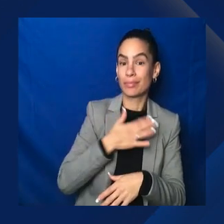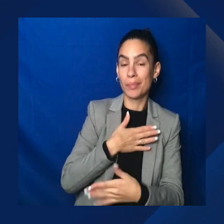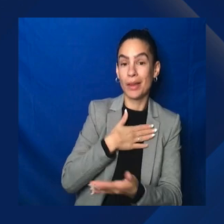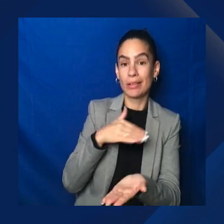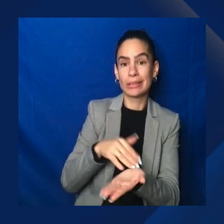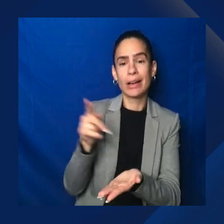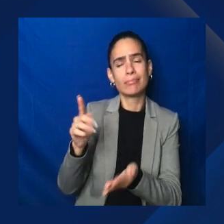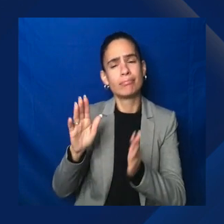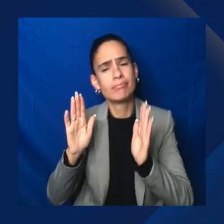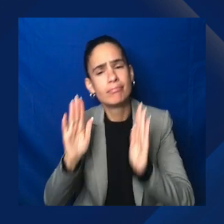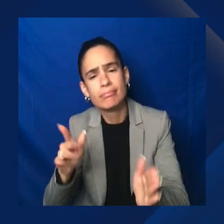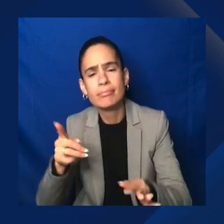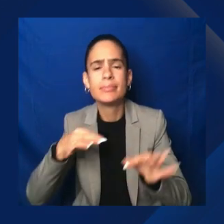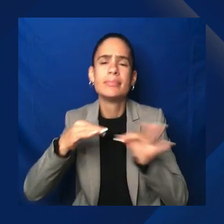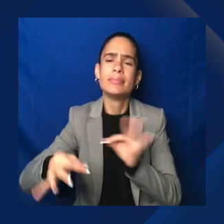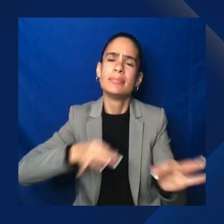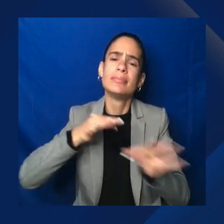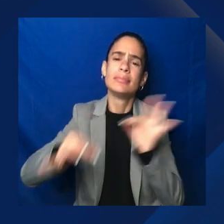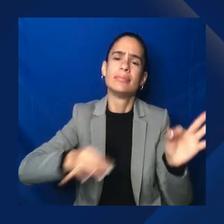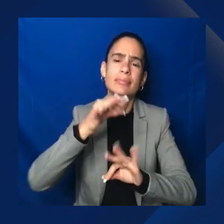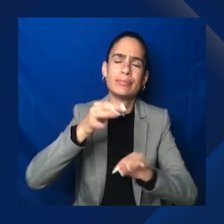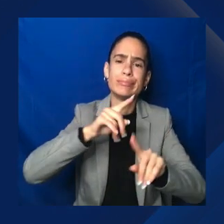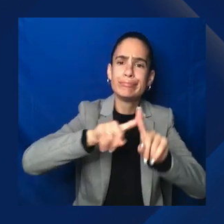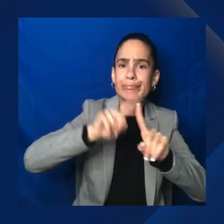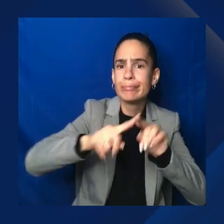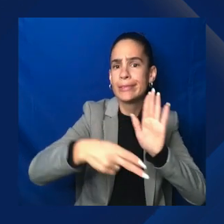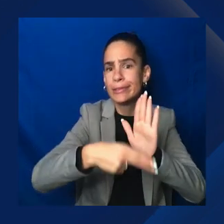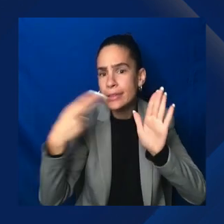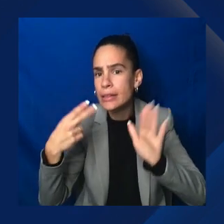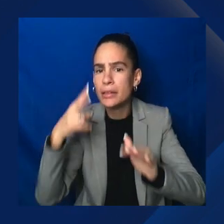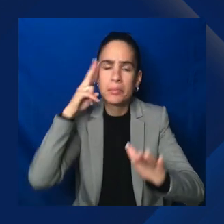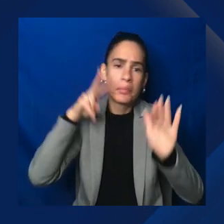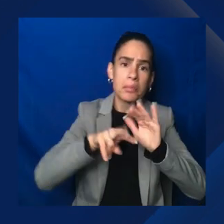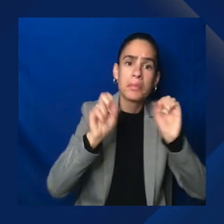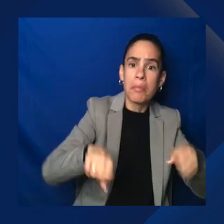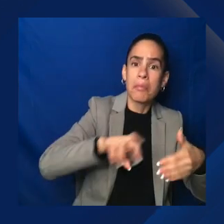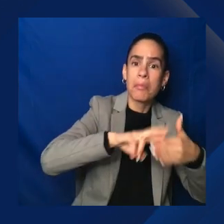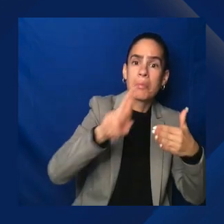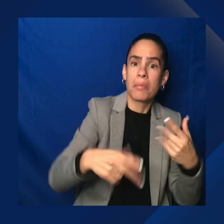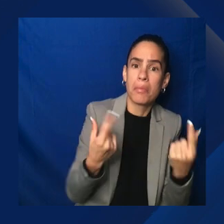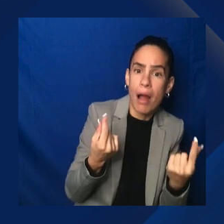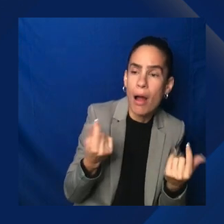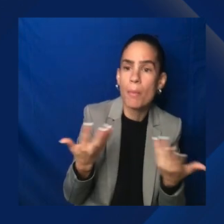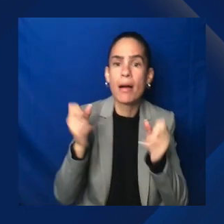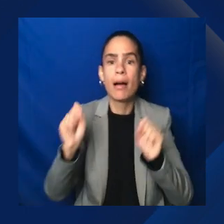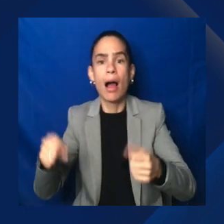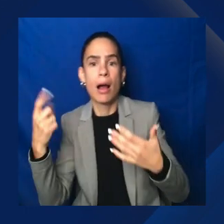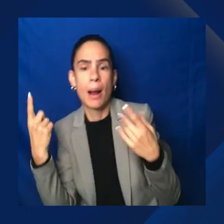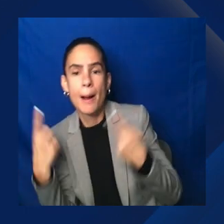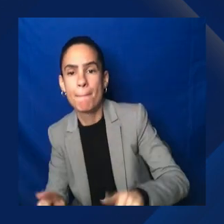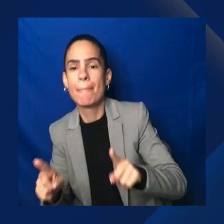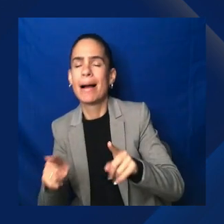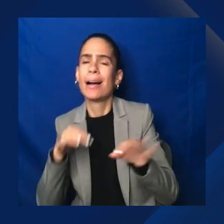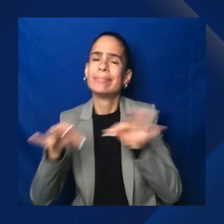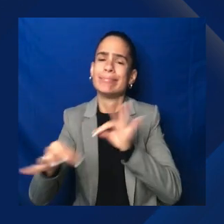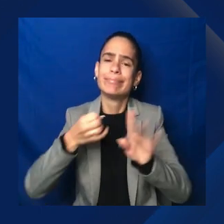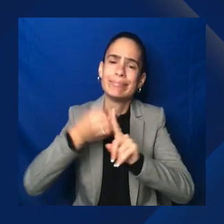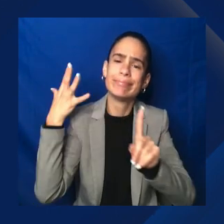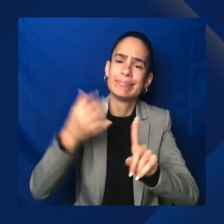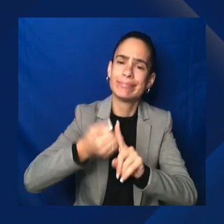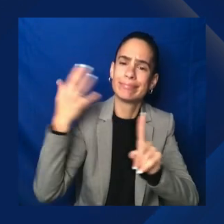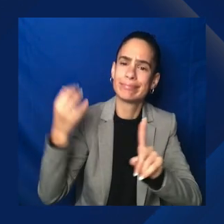and prognosis of what could happen and what was going on with my pregnancy. Being that I was so far along, had had